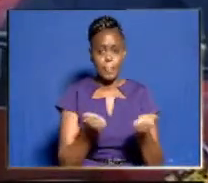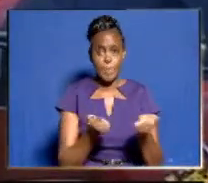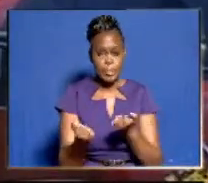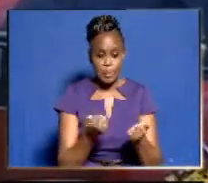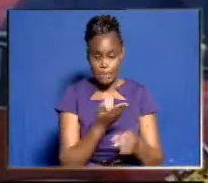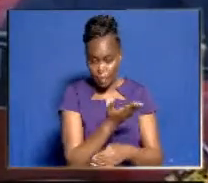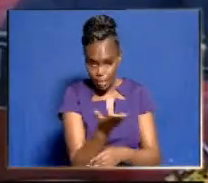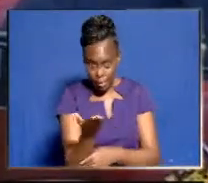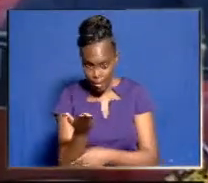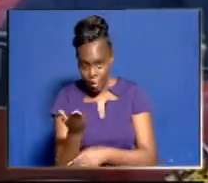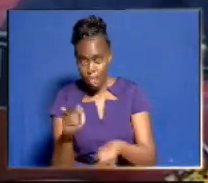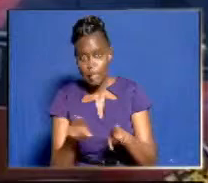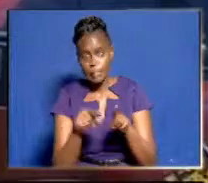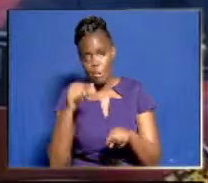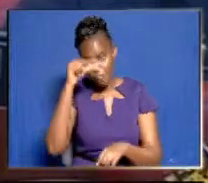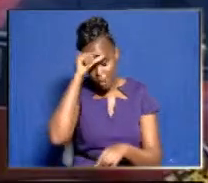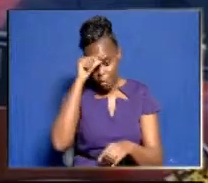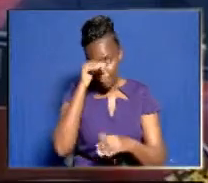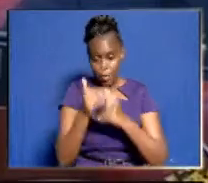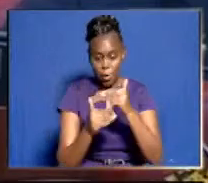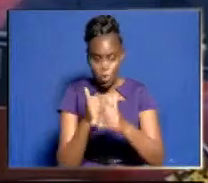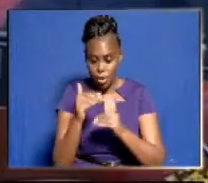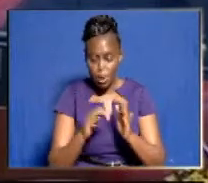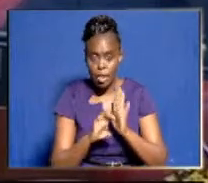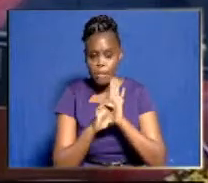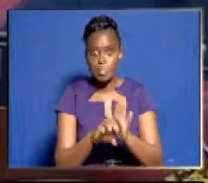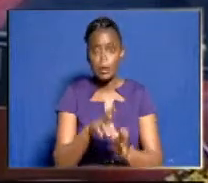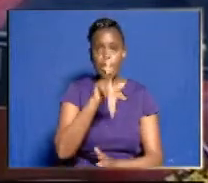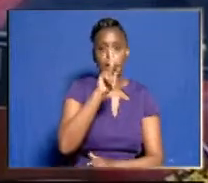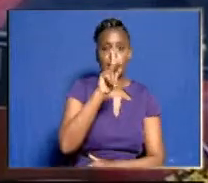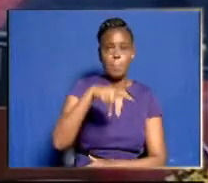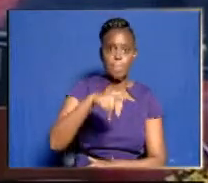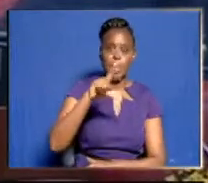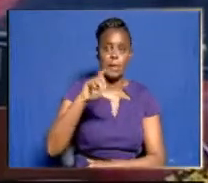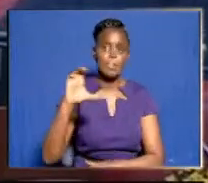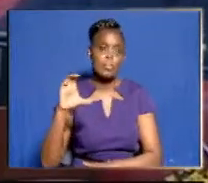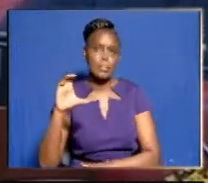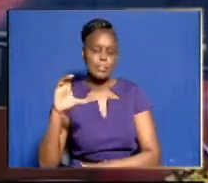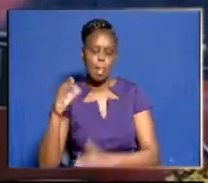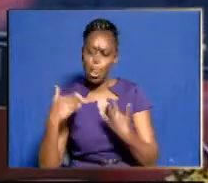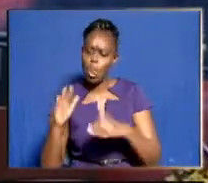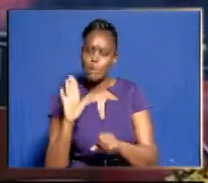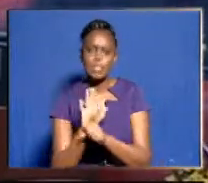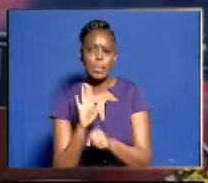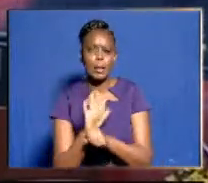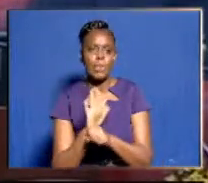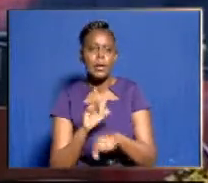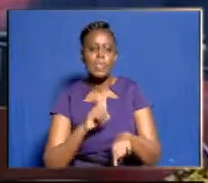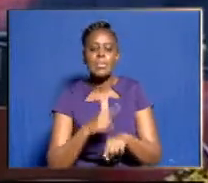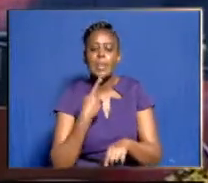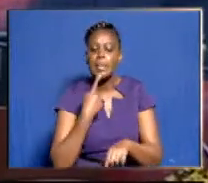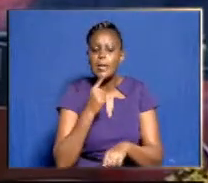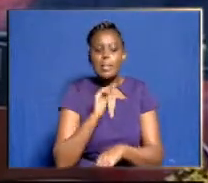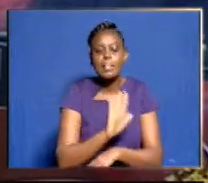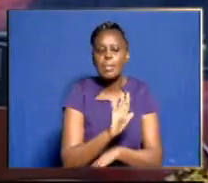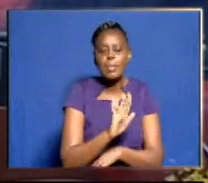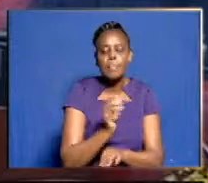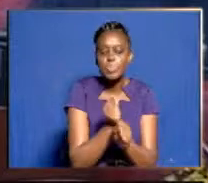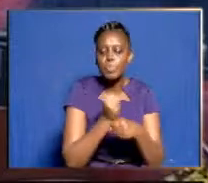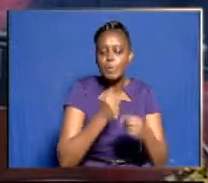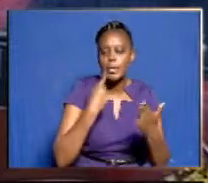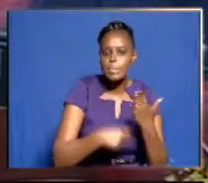businesses, even government operations like KPLC, for instance, they are the losses. When you tell them to make tax